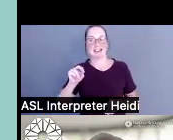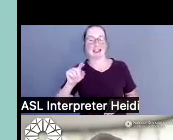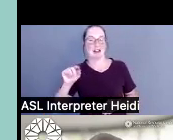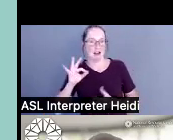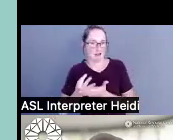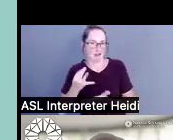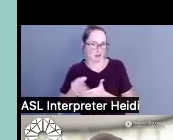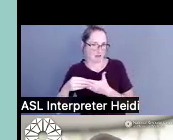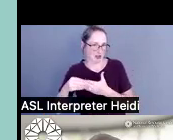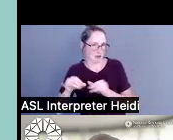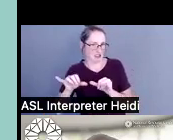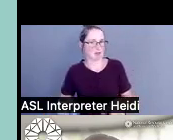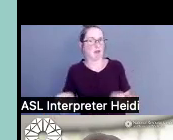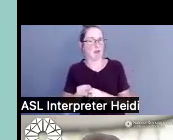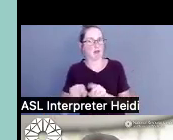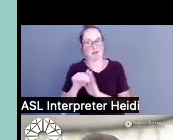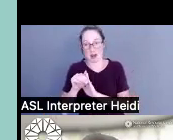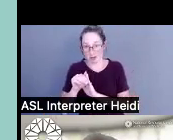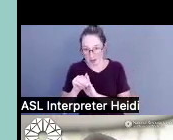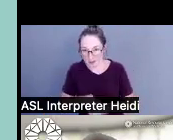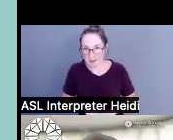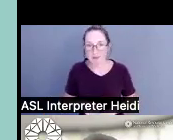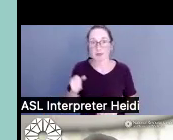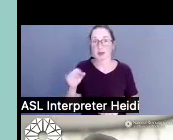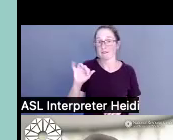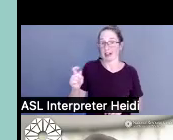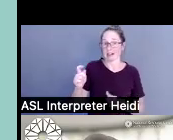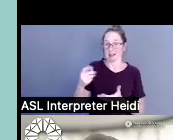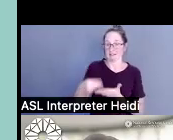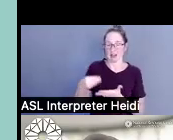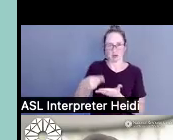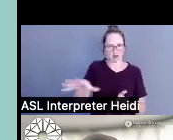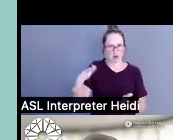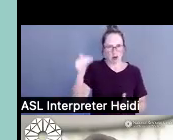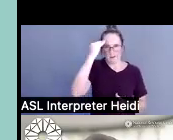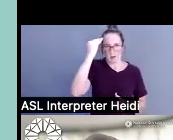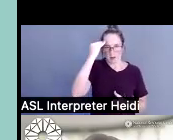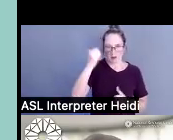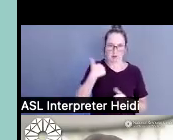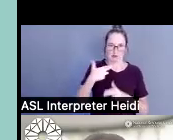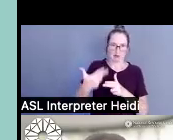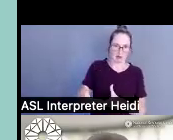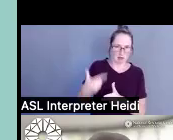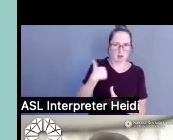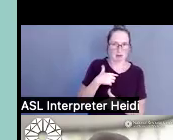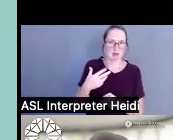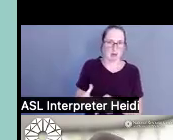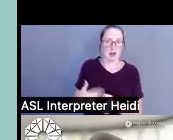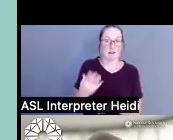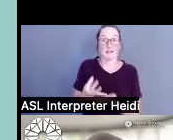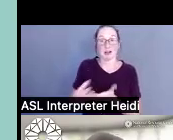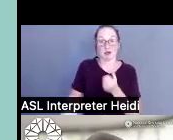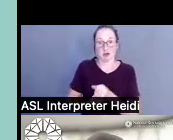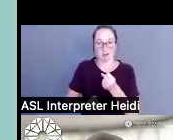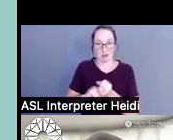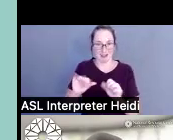financial assistance as a model. And so flex funding, as you may already be familiar with, when we refer to that, we're talking about financial support